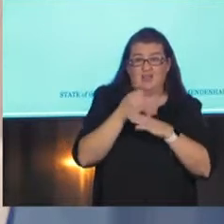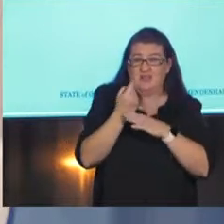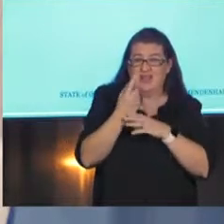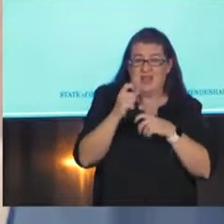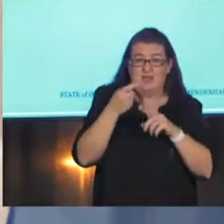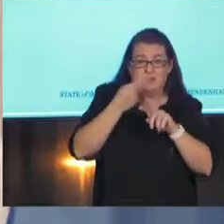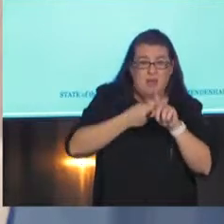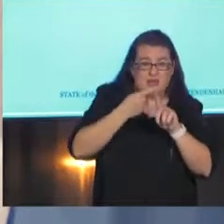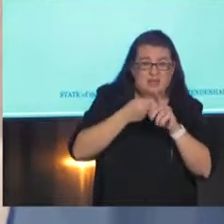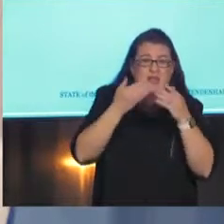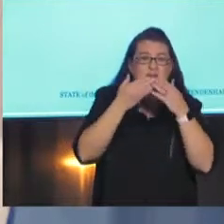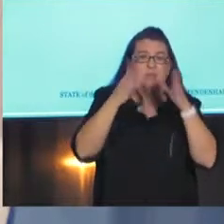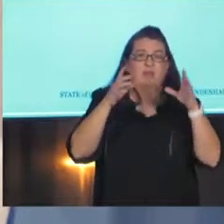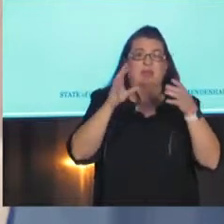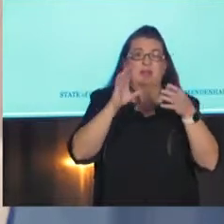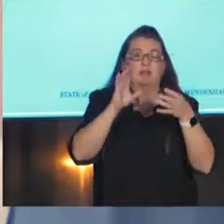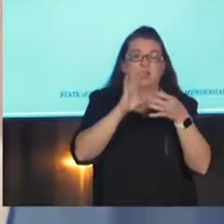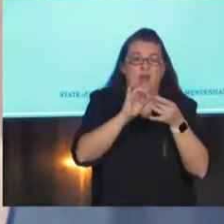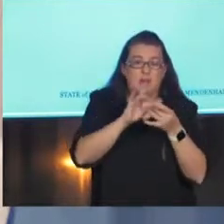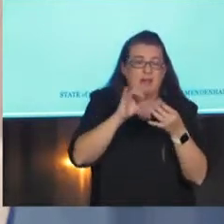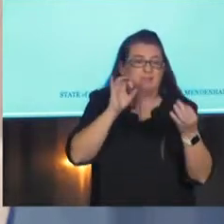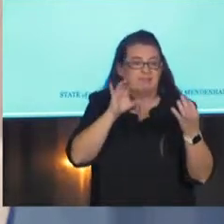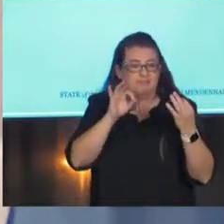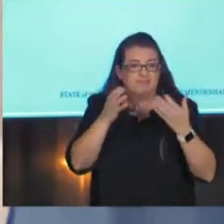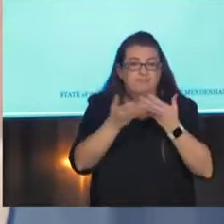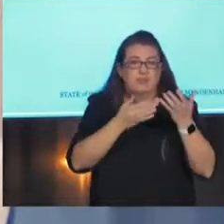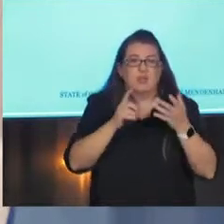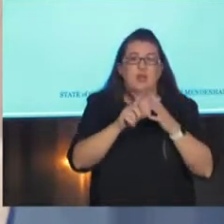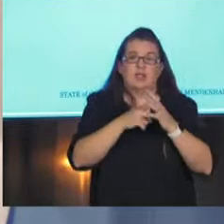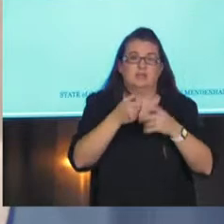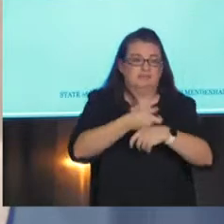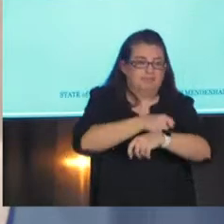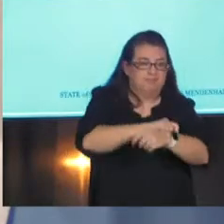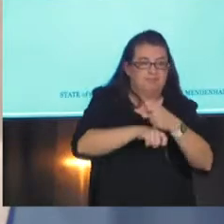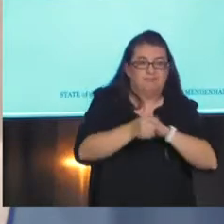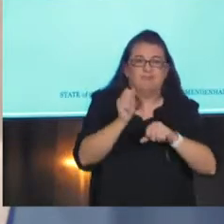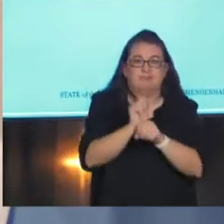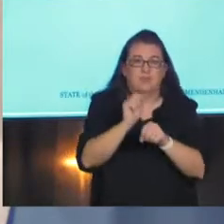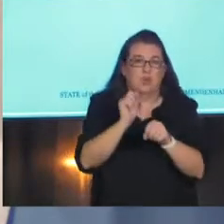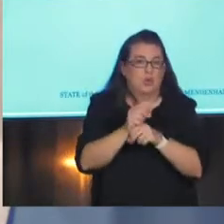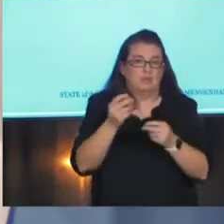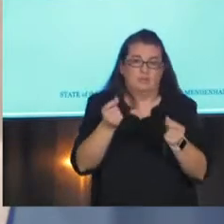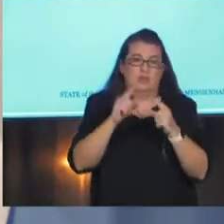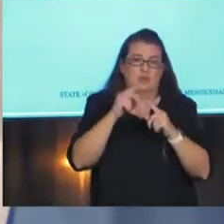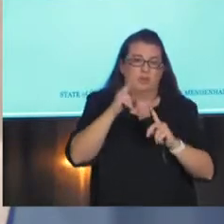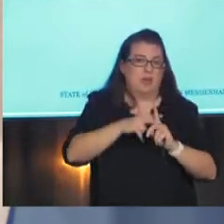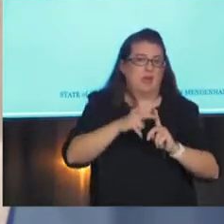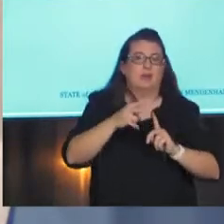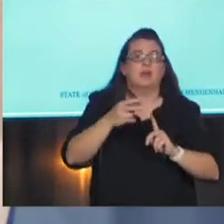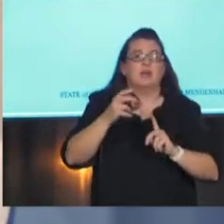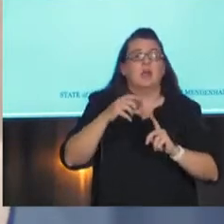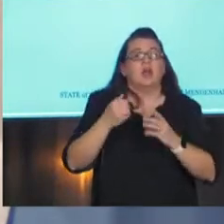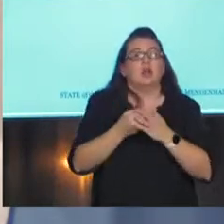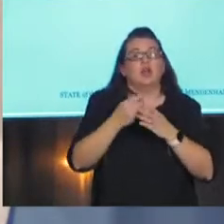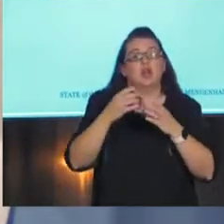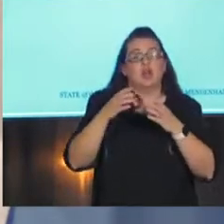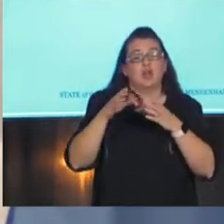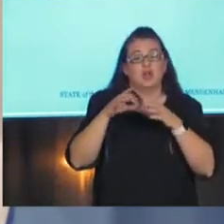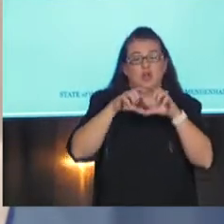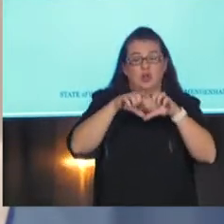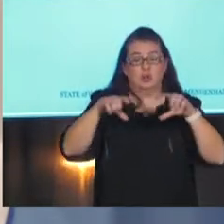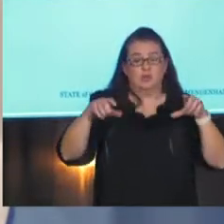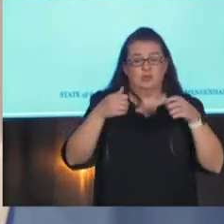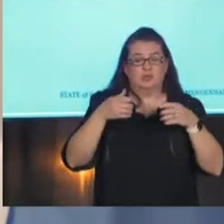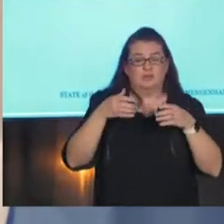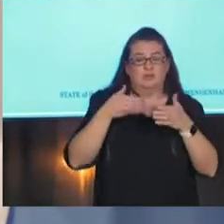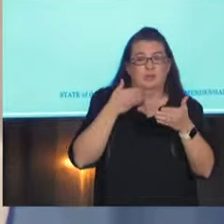11 months of public comment, and we went to work right away to implement it. A new crosswalk is being designed on 13th South